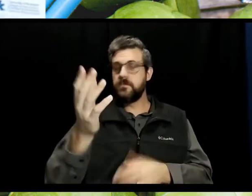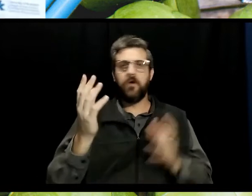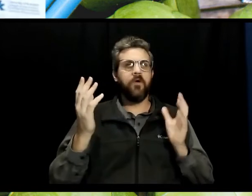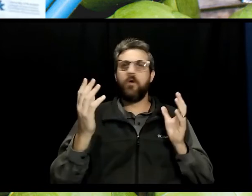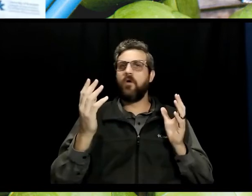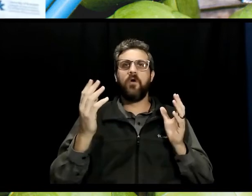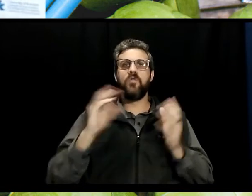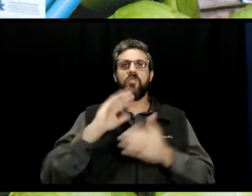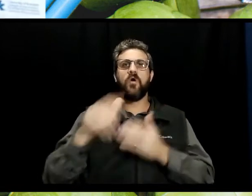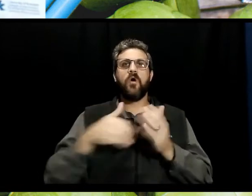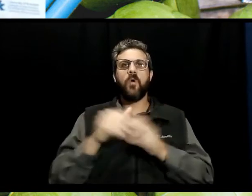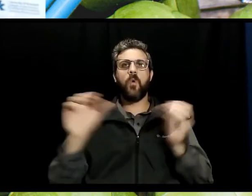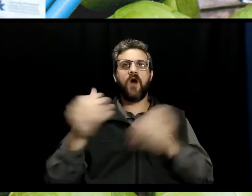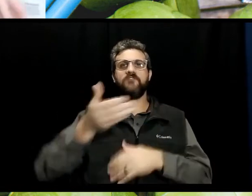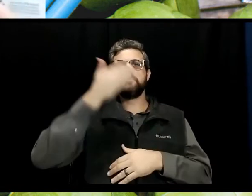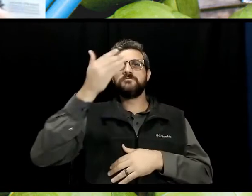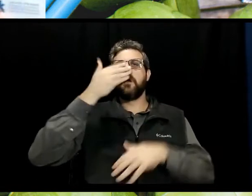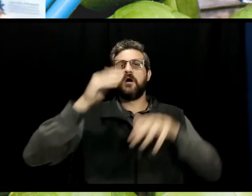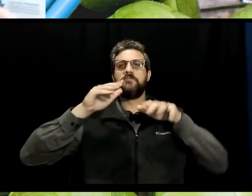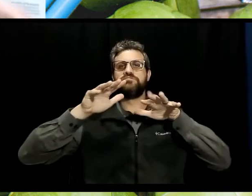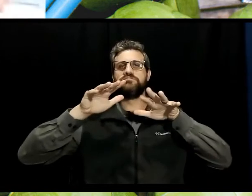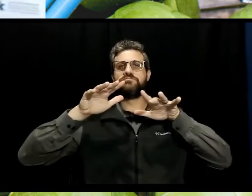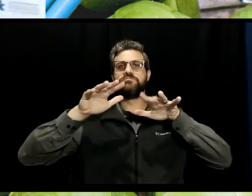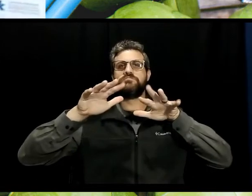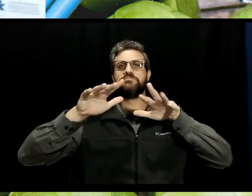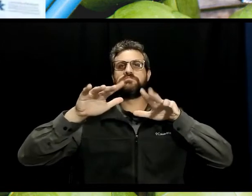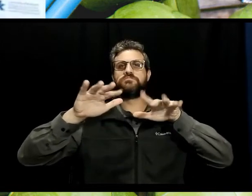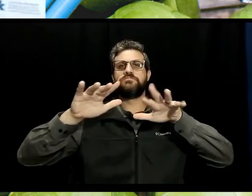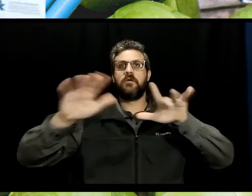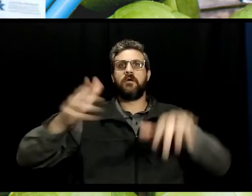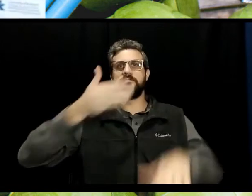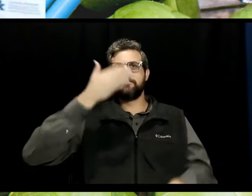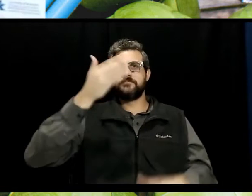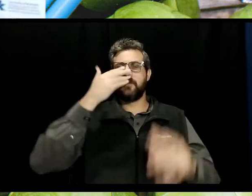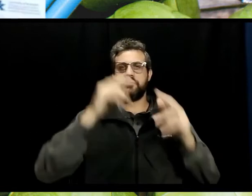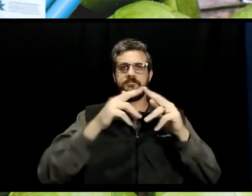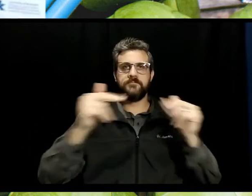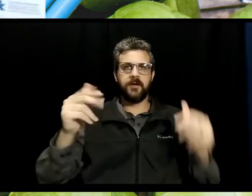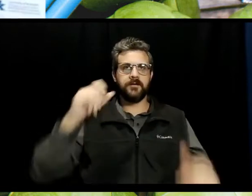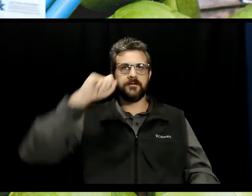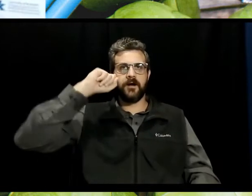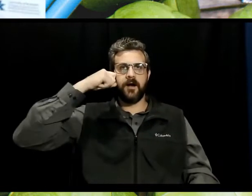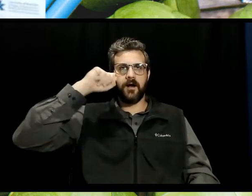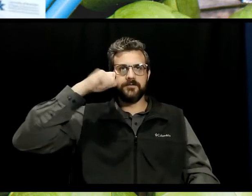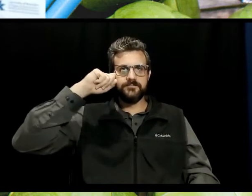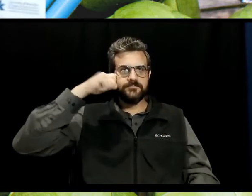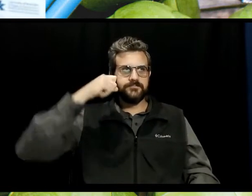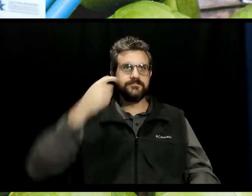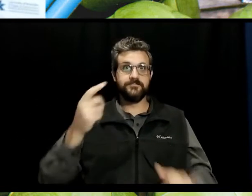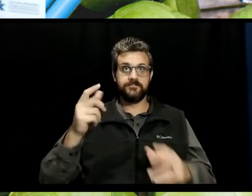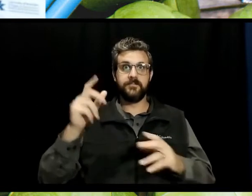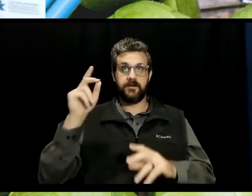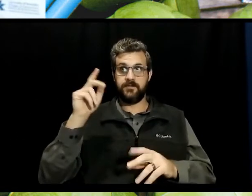the whole office with this amazing smell of the bacon and the onions. And the ones who